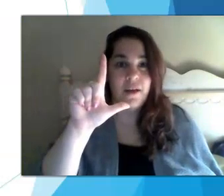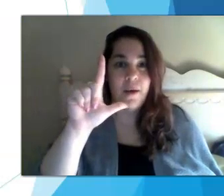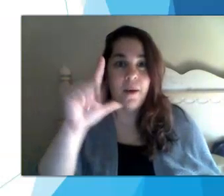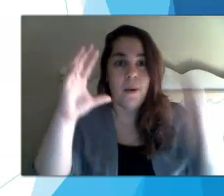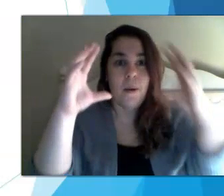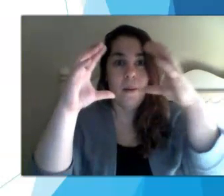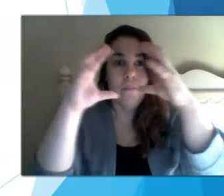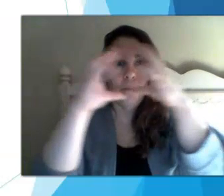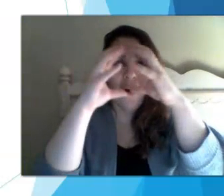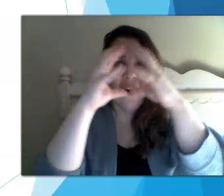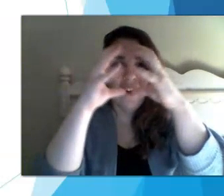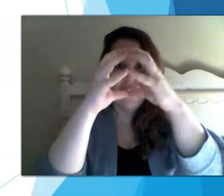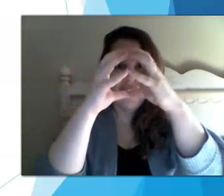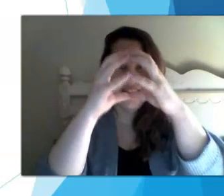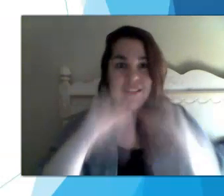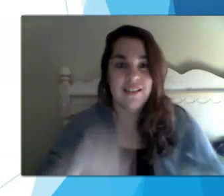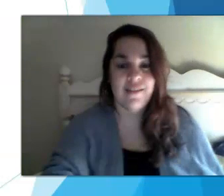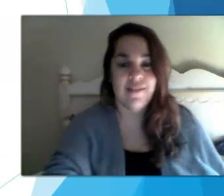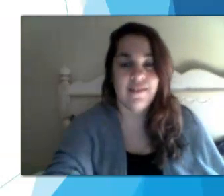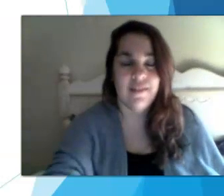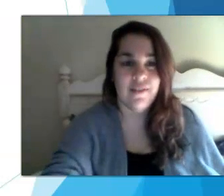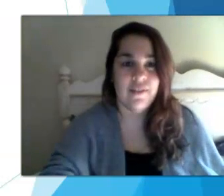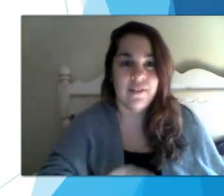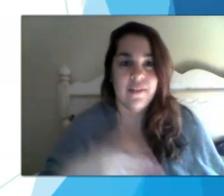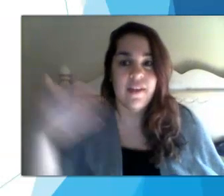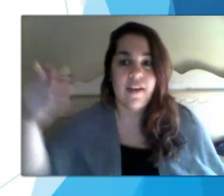Ball. Ball.